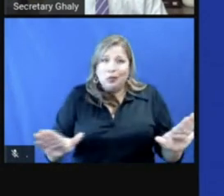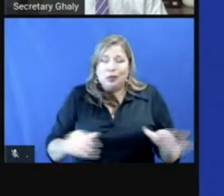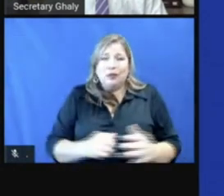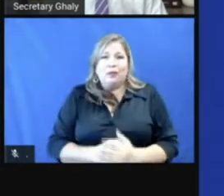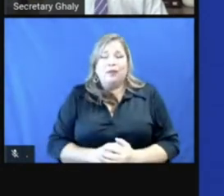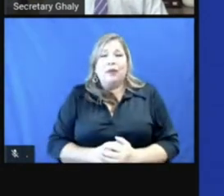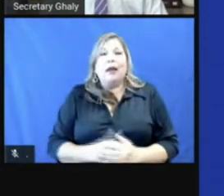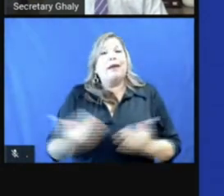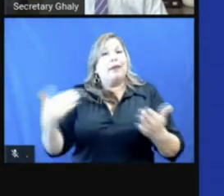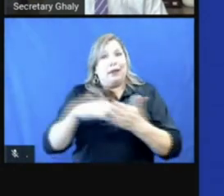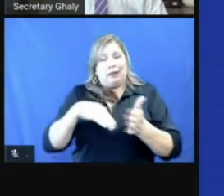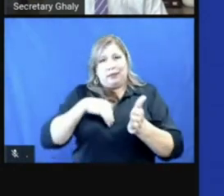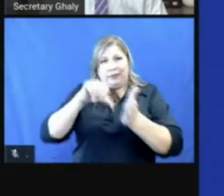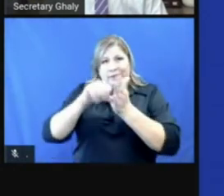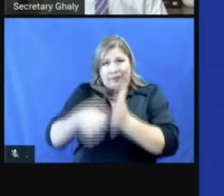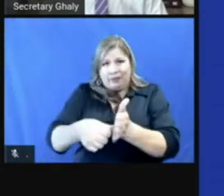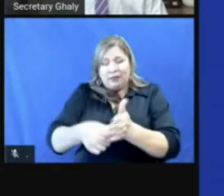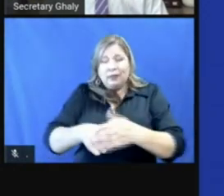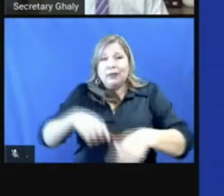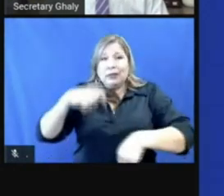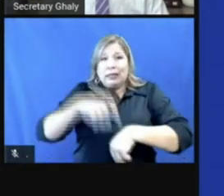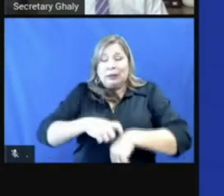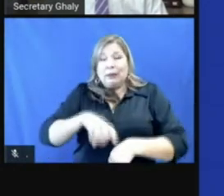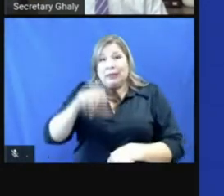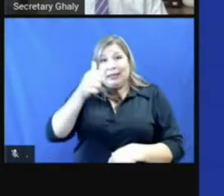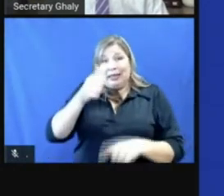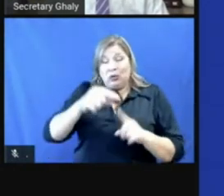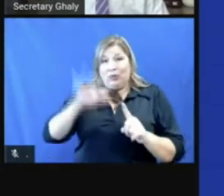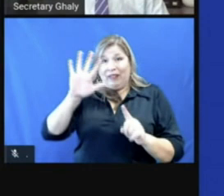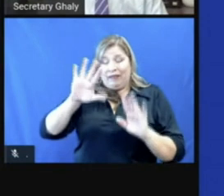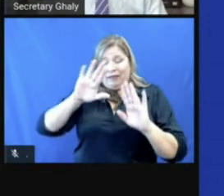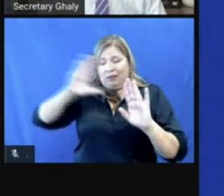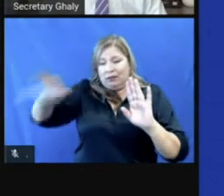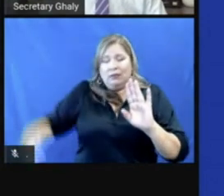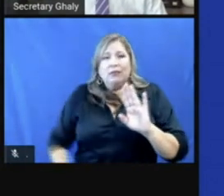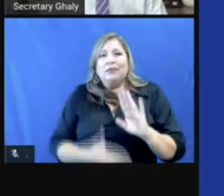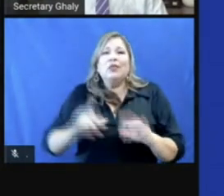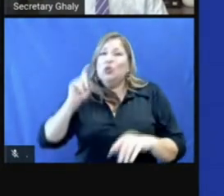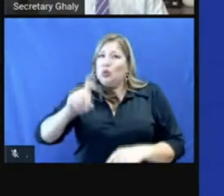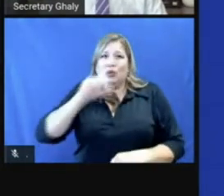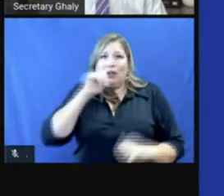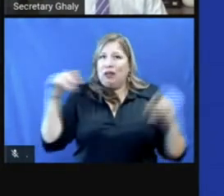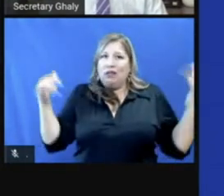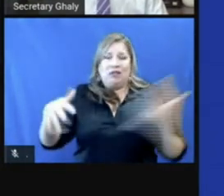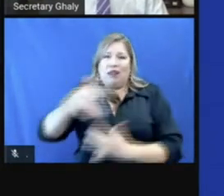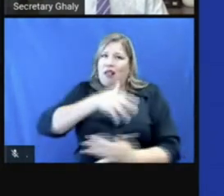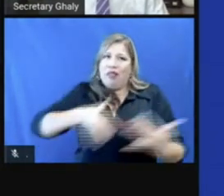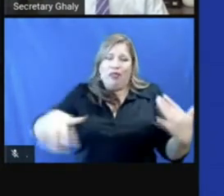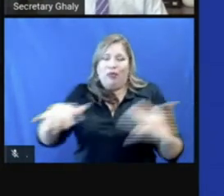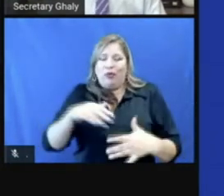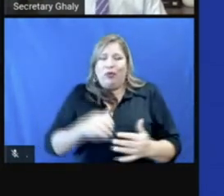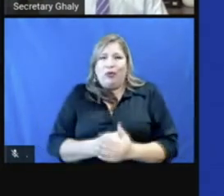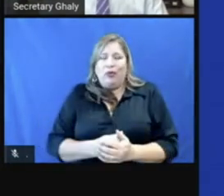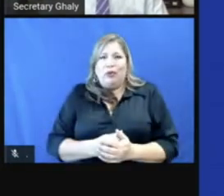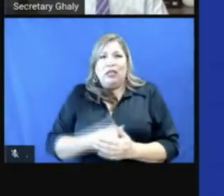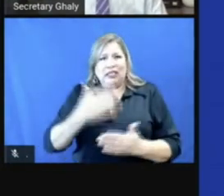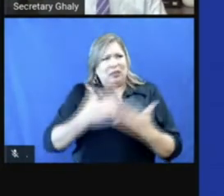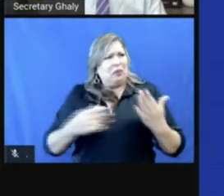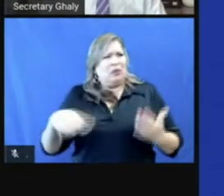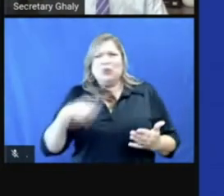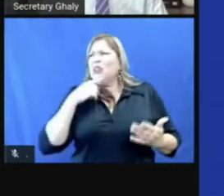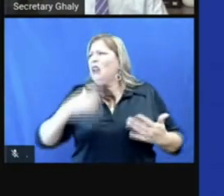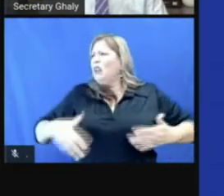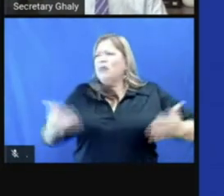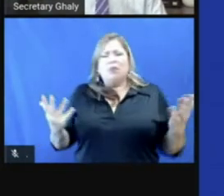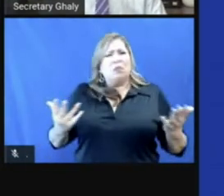10 p.m. and 5 a.m. We know that's hard to imagine how to enforce. Some of you may say, well, how